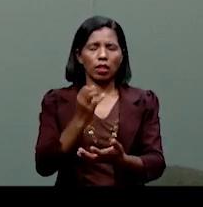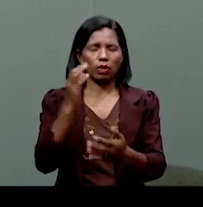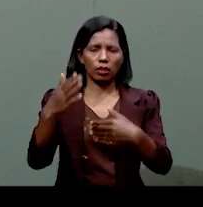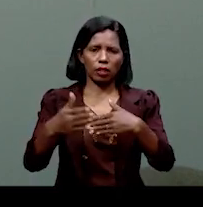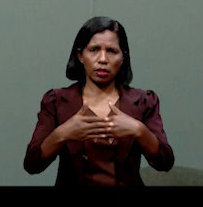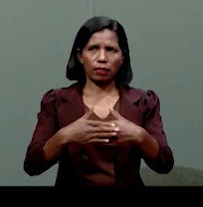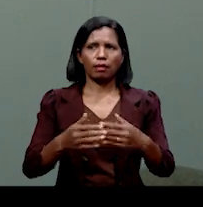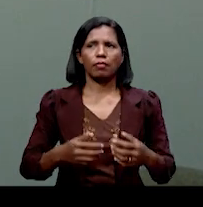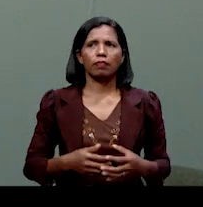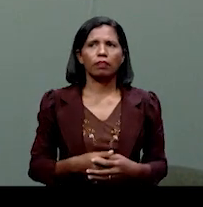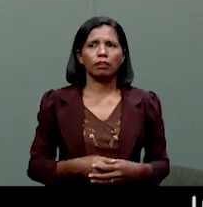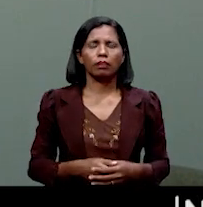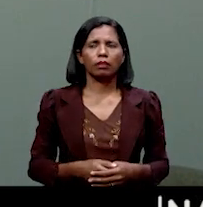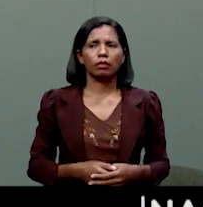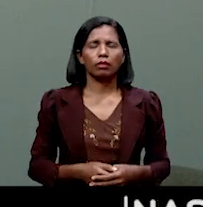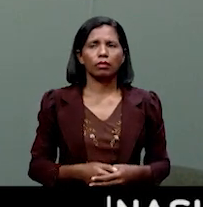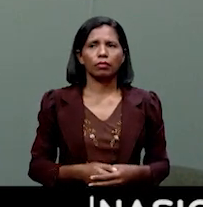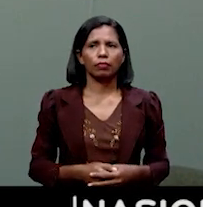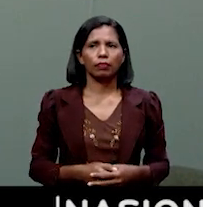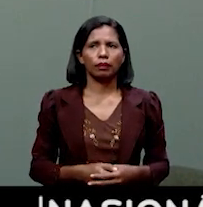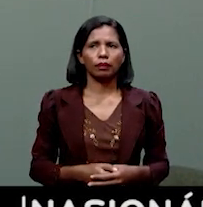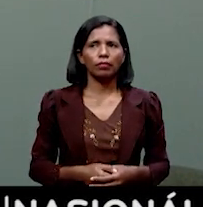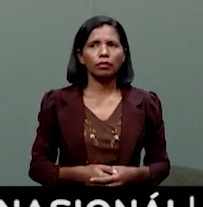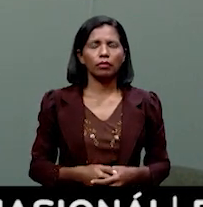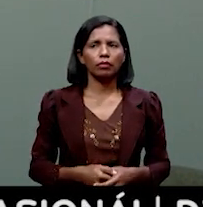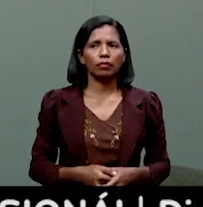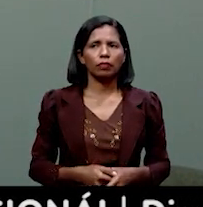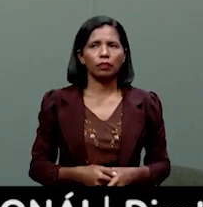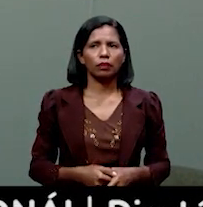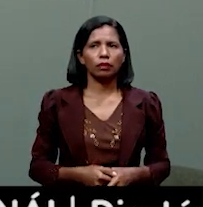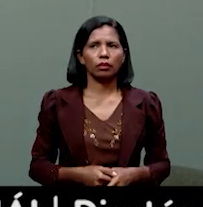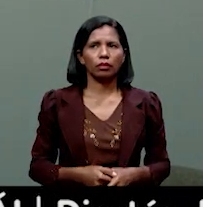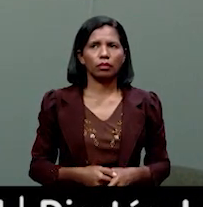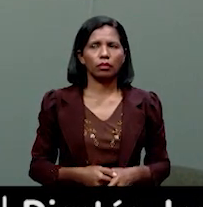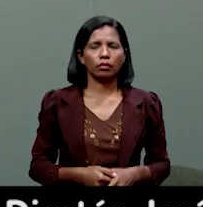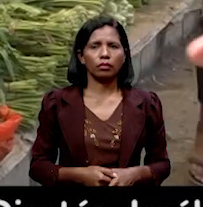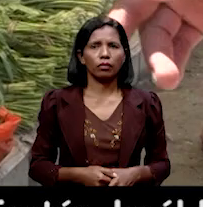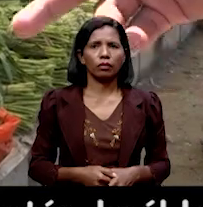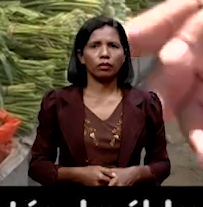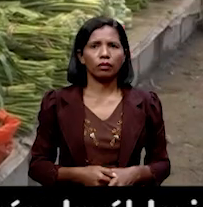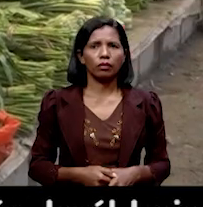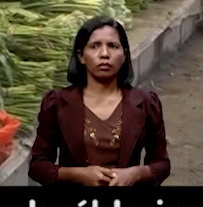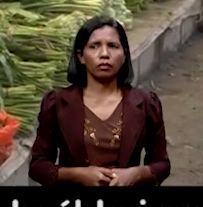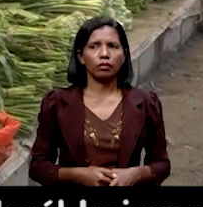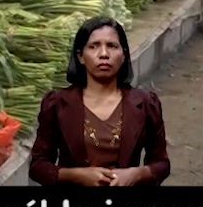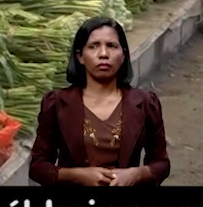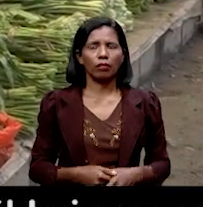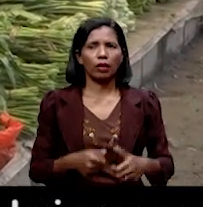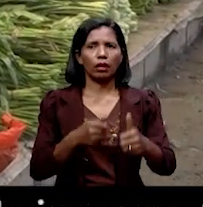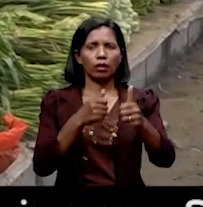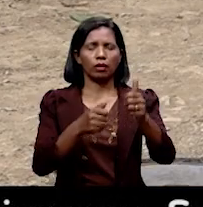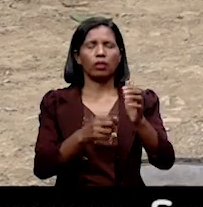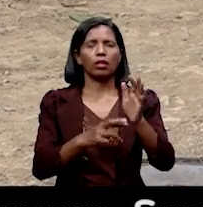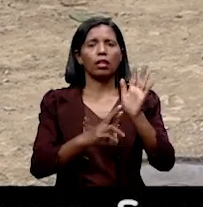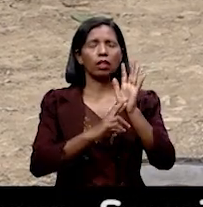pass the budget because it is so important for the Timorese economy. Nune emos tui relatori Banku